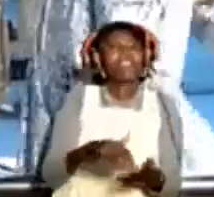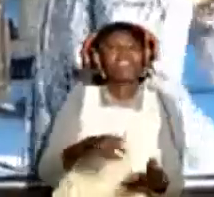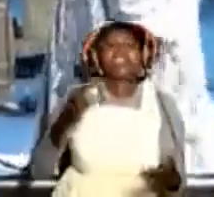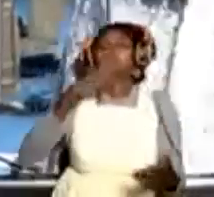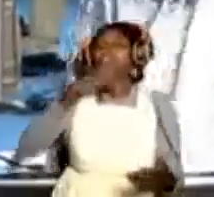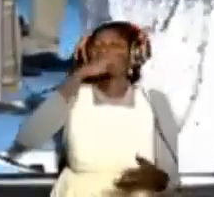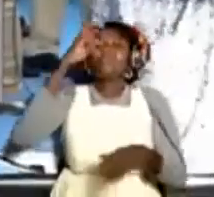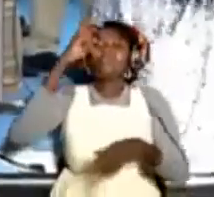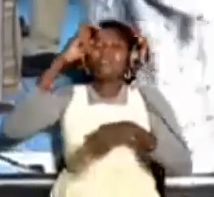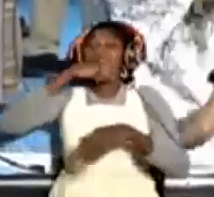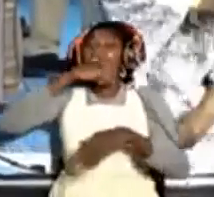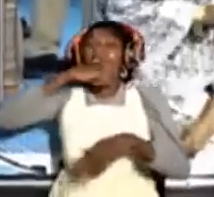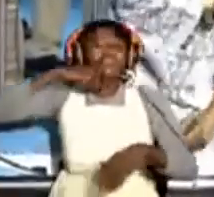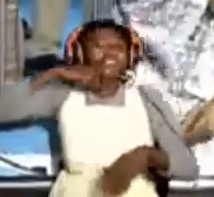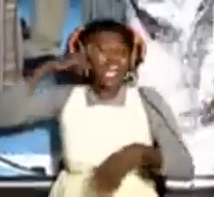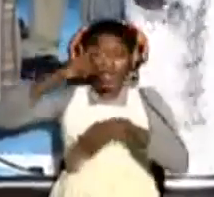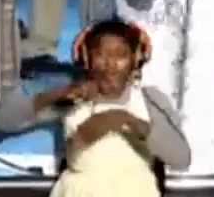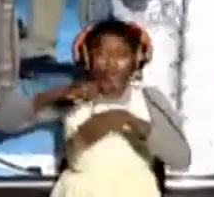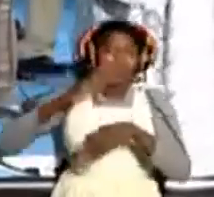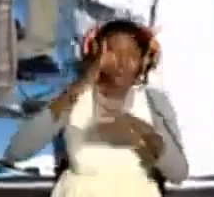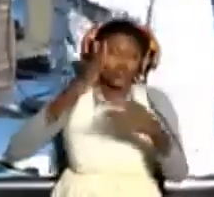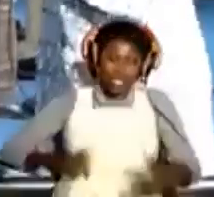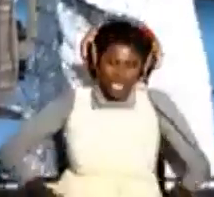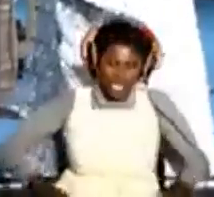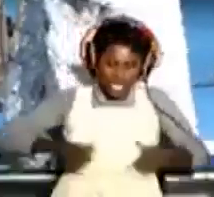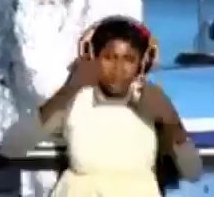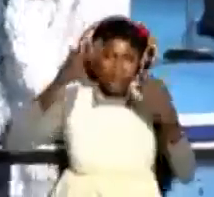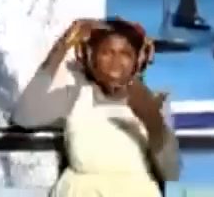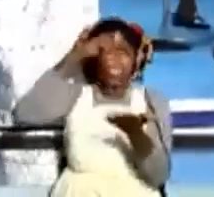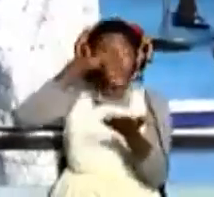Dry bones will live again.